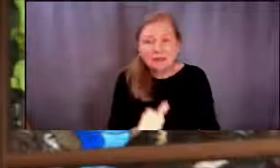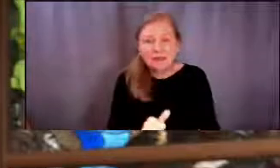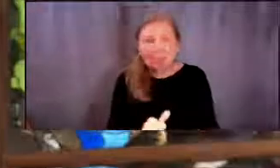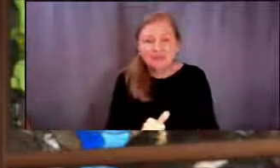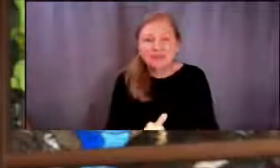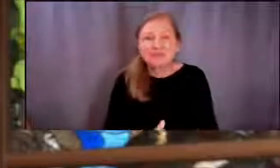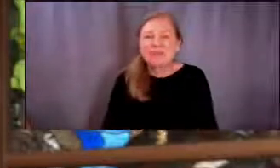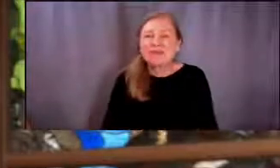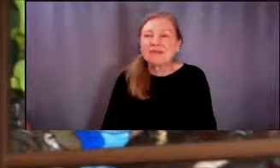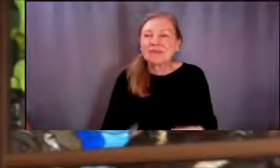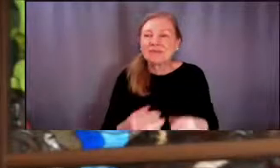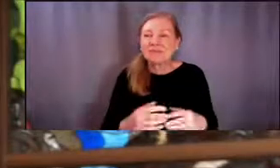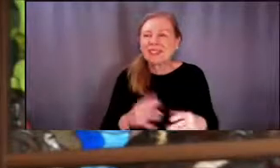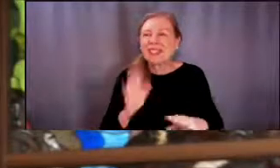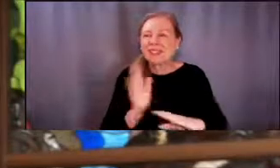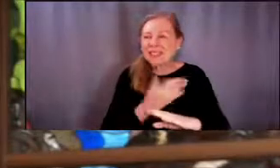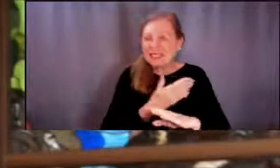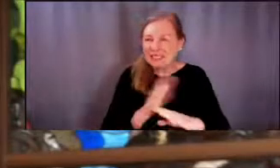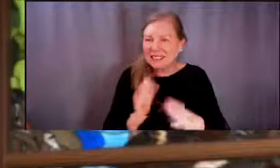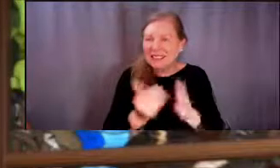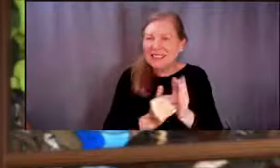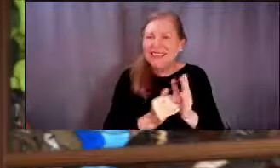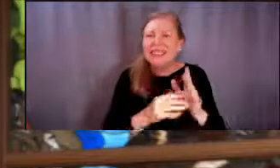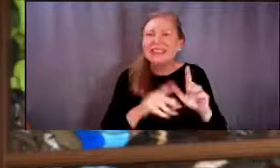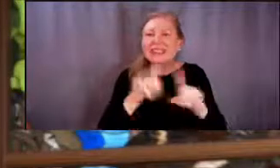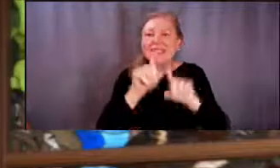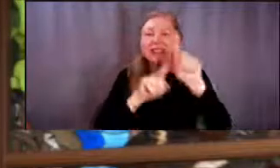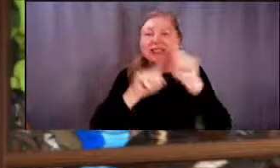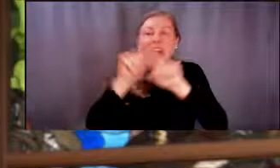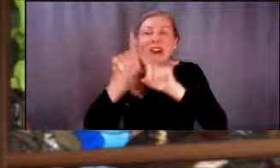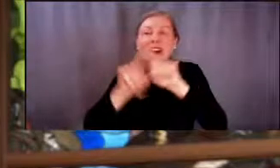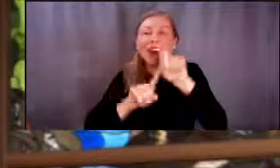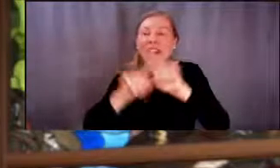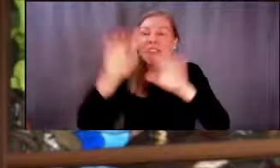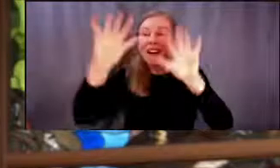Starry, starry night,